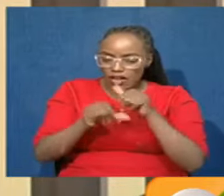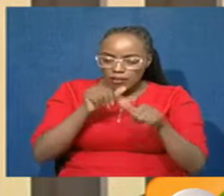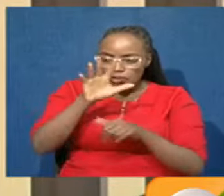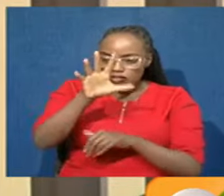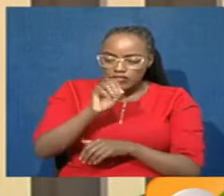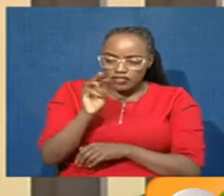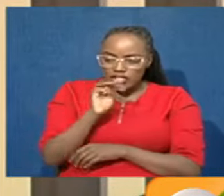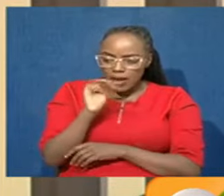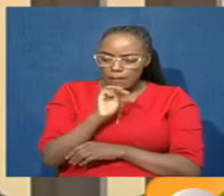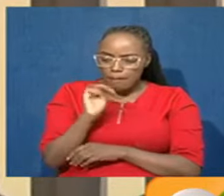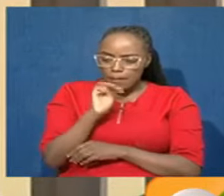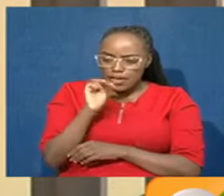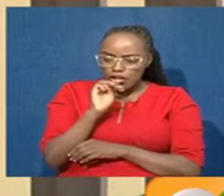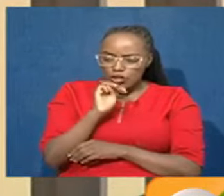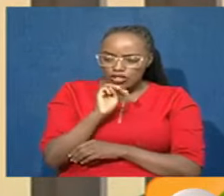million